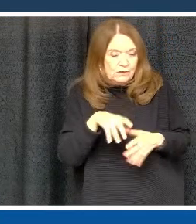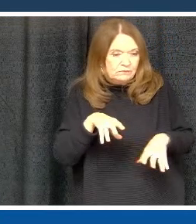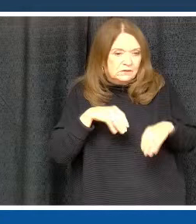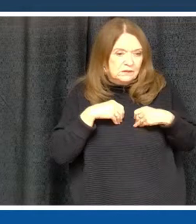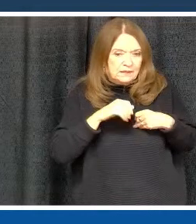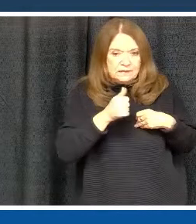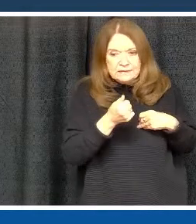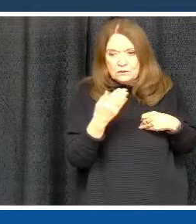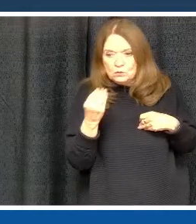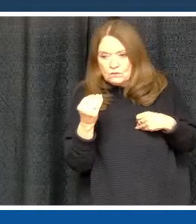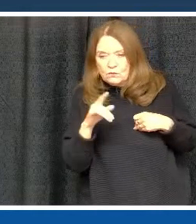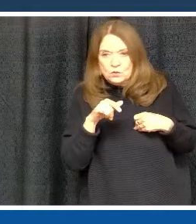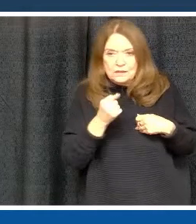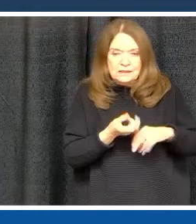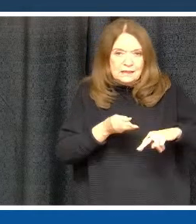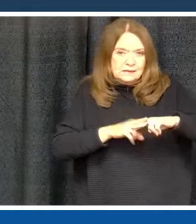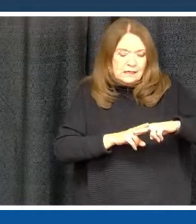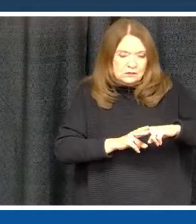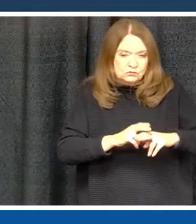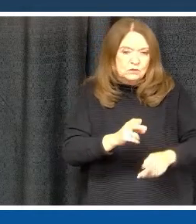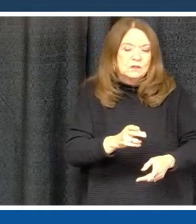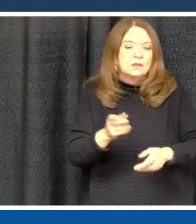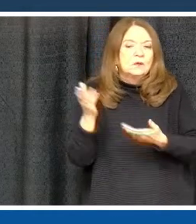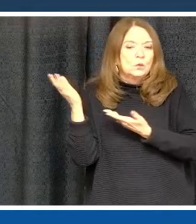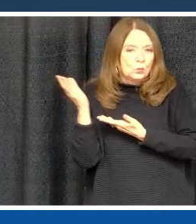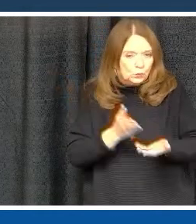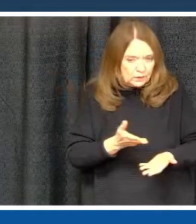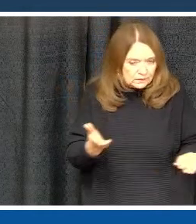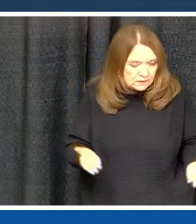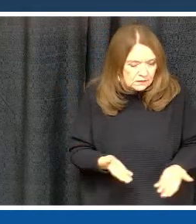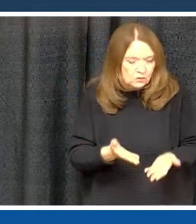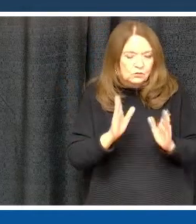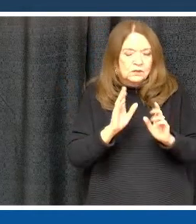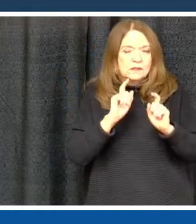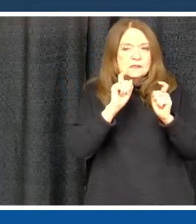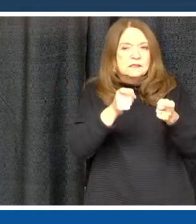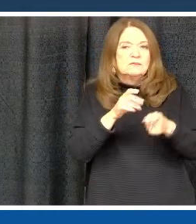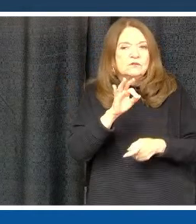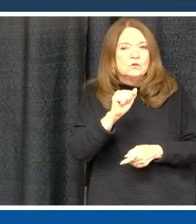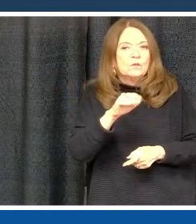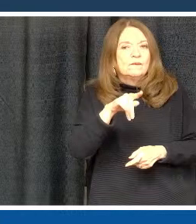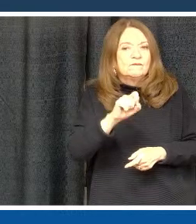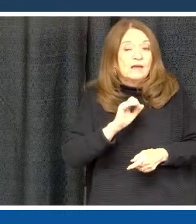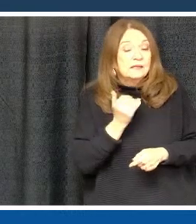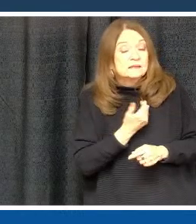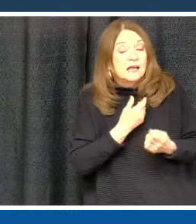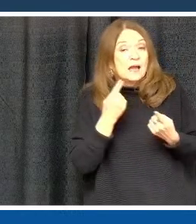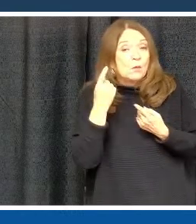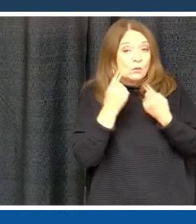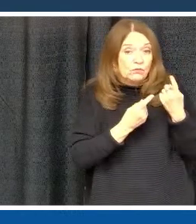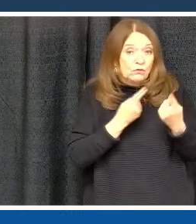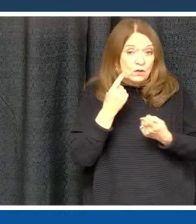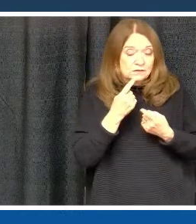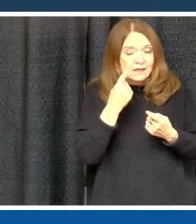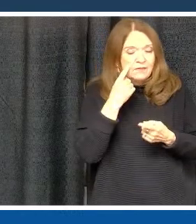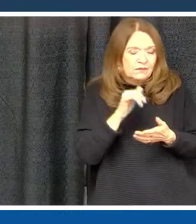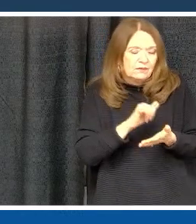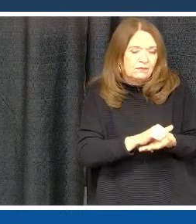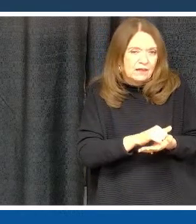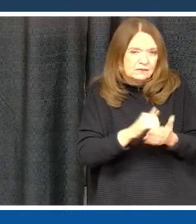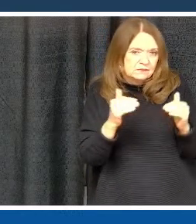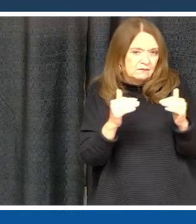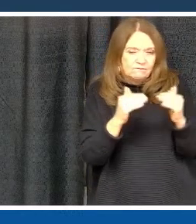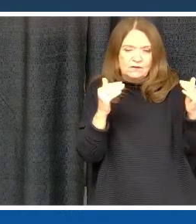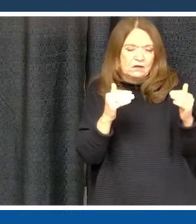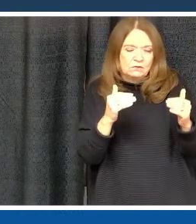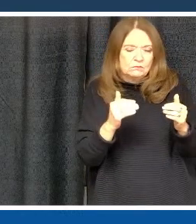14 days extra, get us in here, let us give you the facts, let us give you our thoughts. I think that's the fairest way to